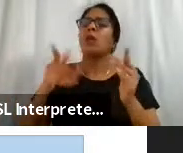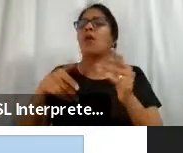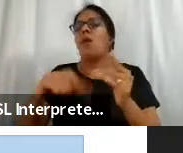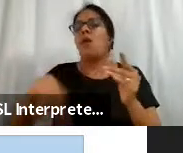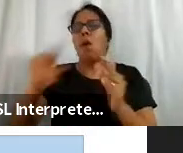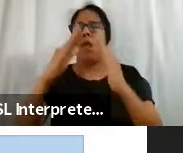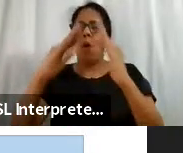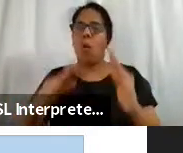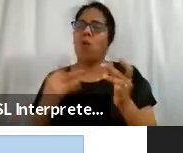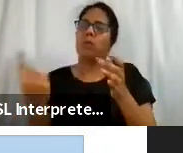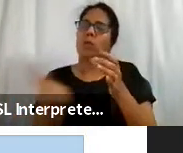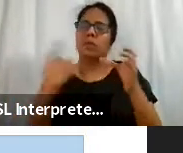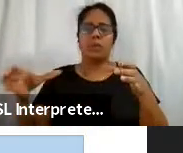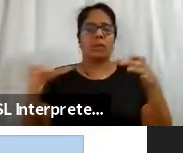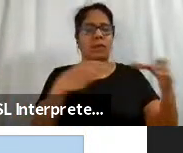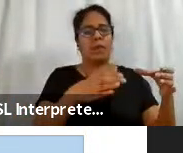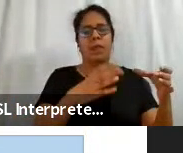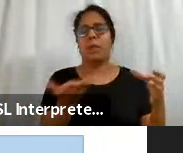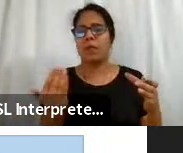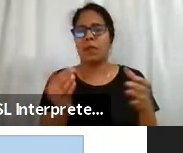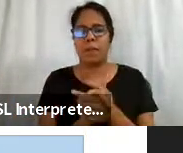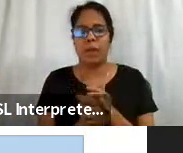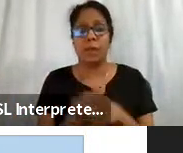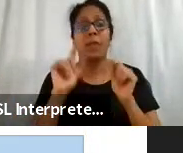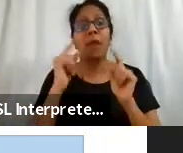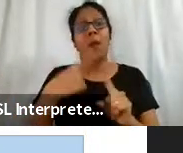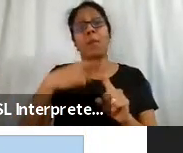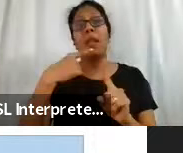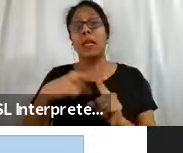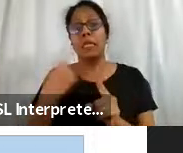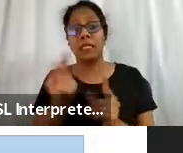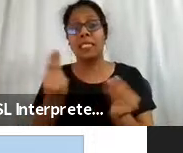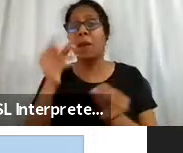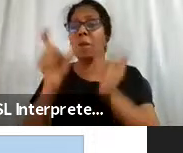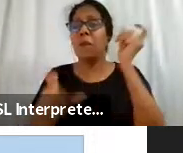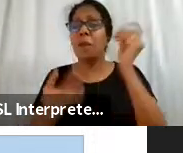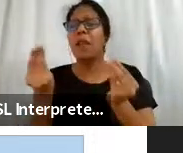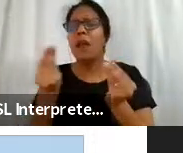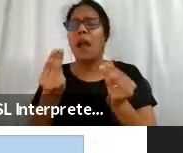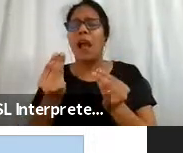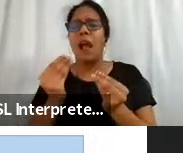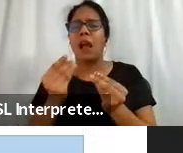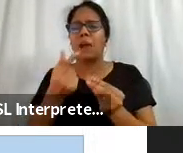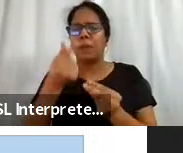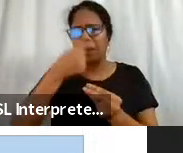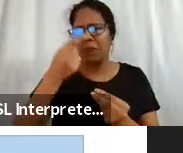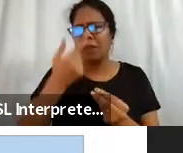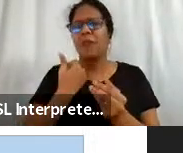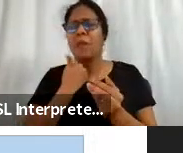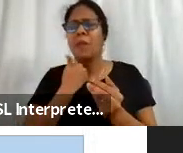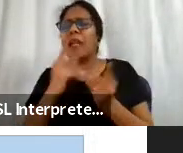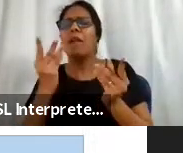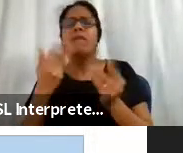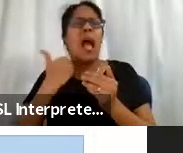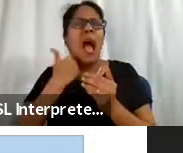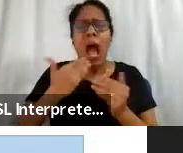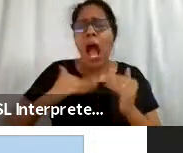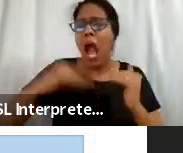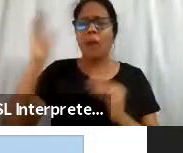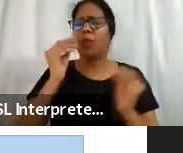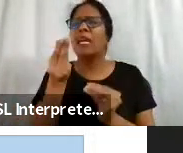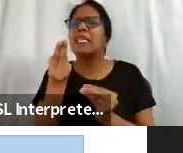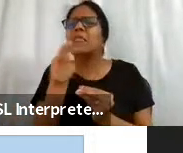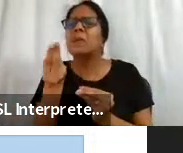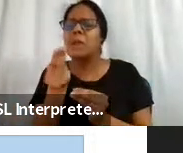next step, there's some people who do have mild symptoms. They do not have very high fever. They have